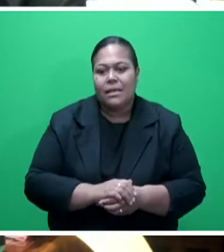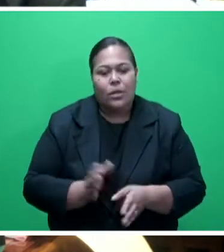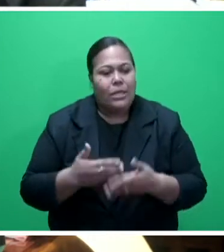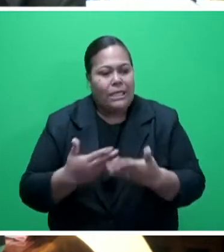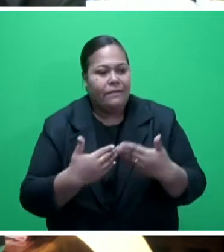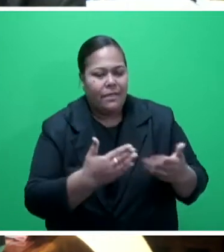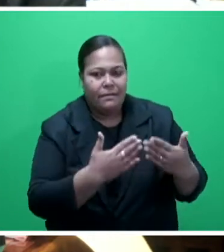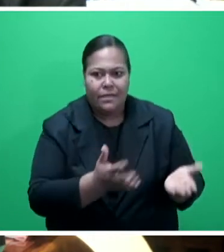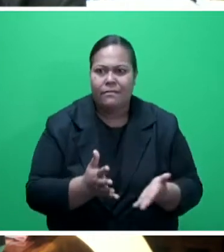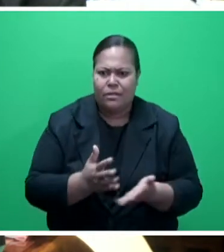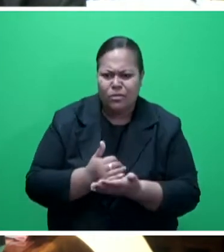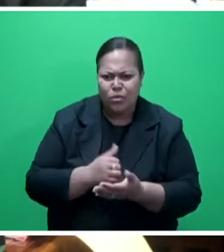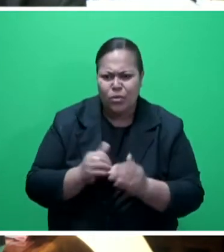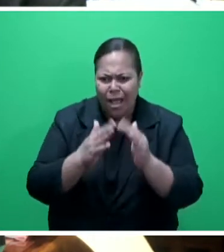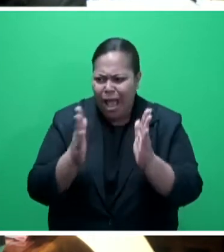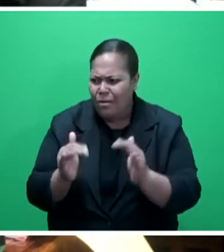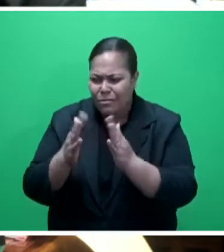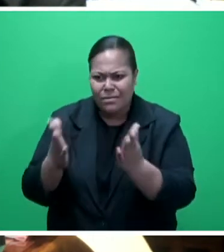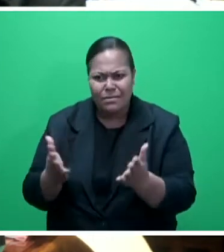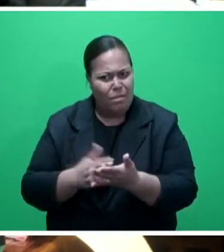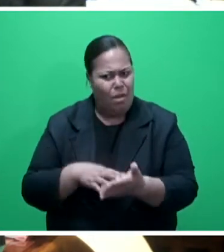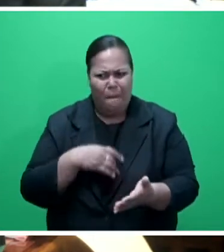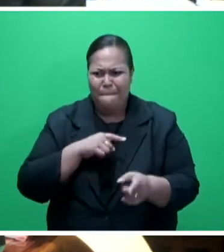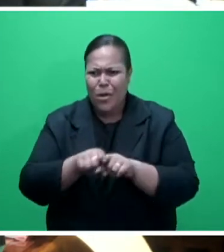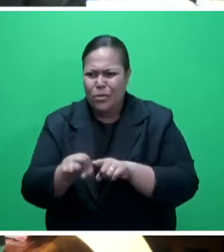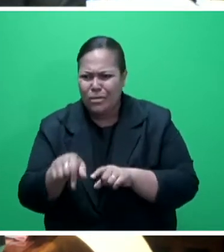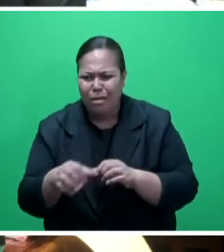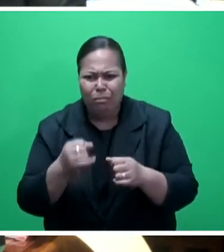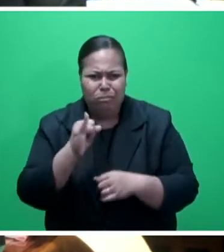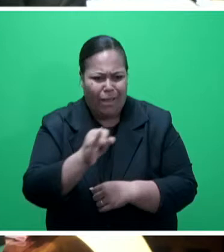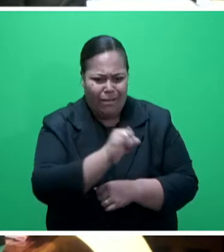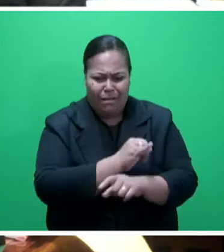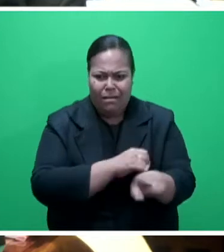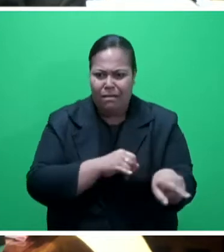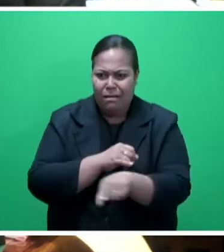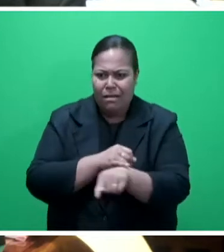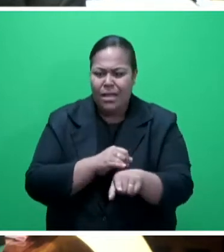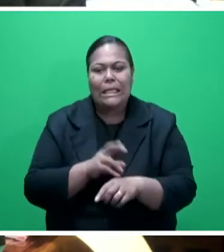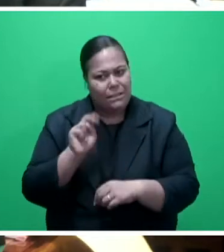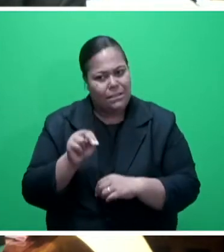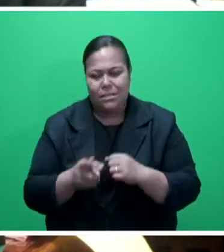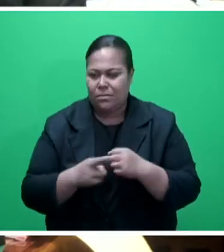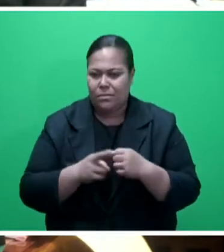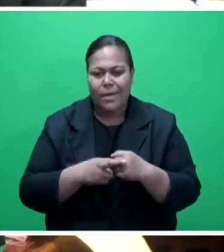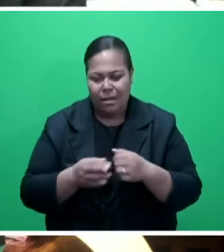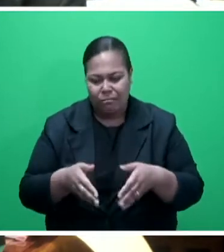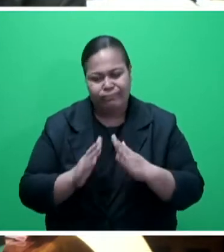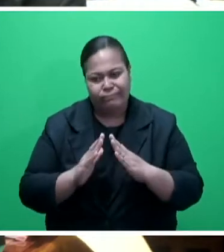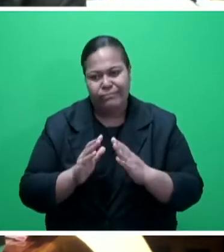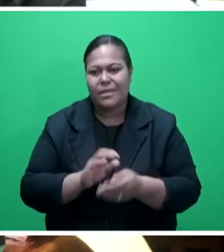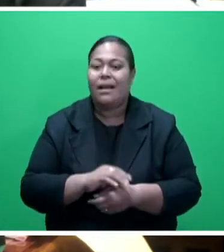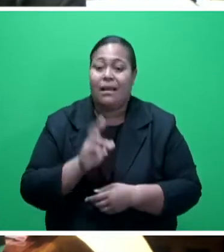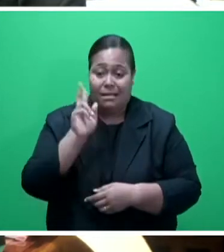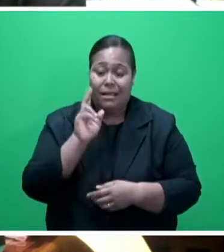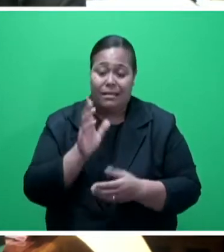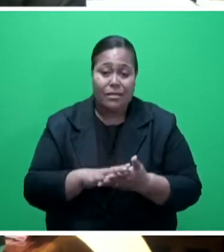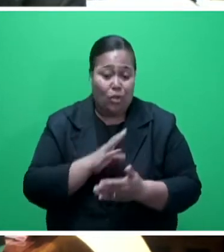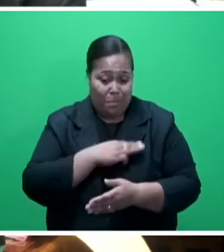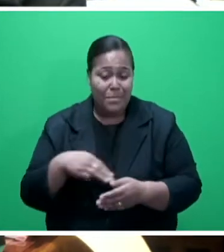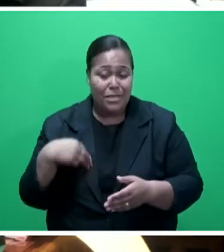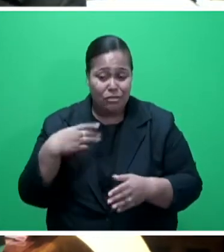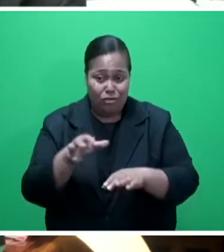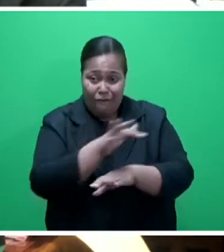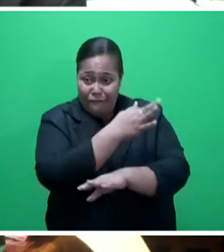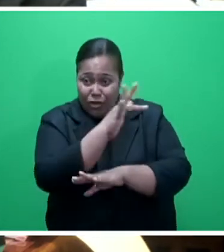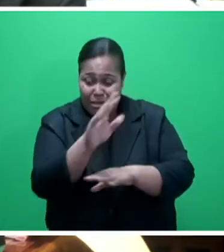houses is quite significant and will require a major reconstruction effort. For the first time, Mr. Speaker, sir, the Ministry of Forestry,